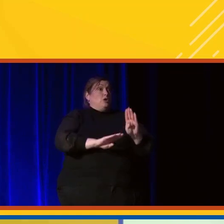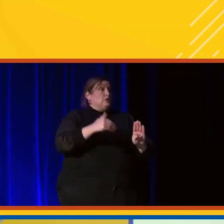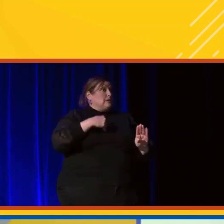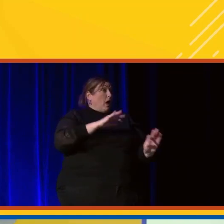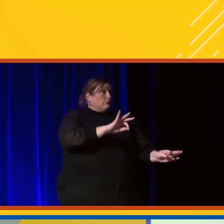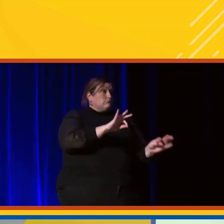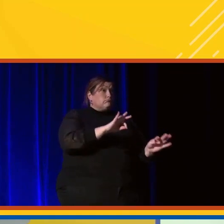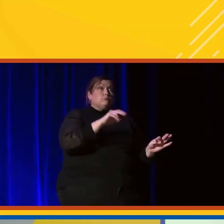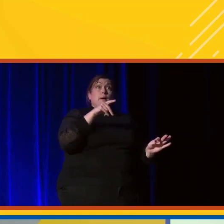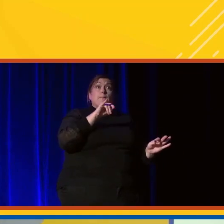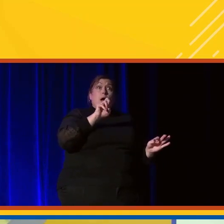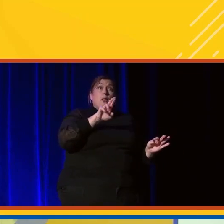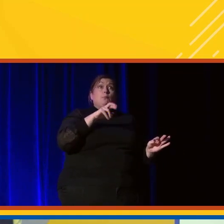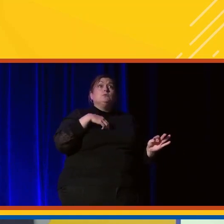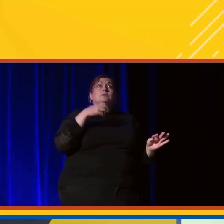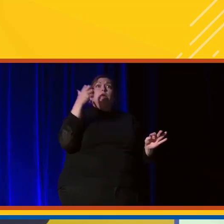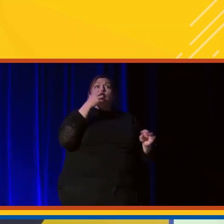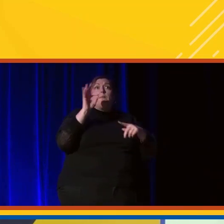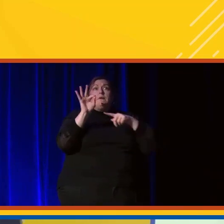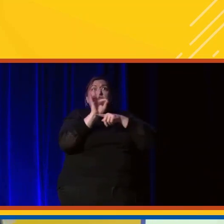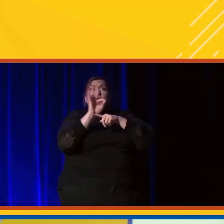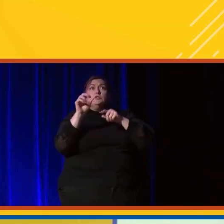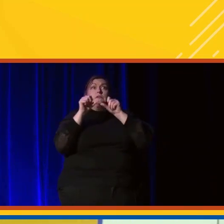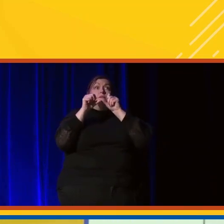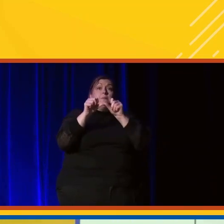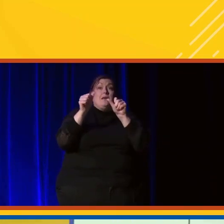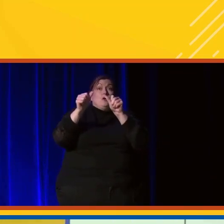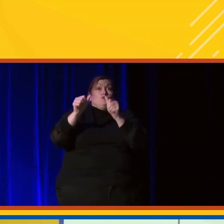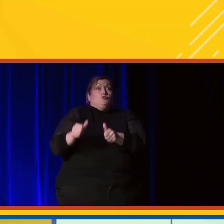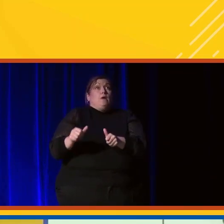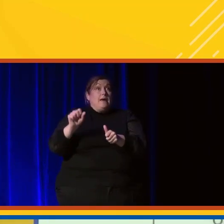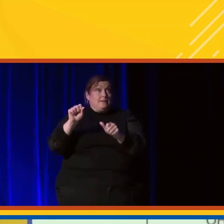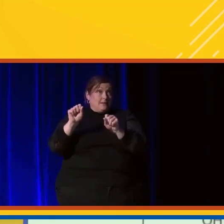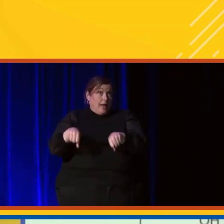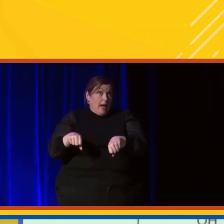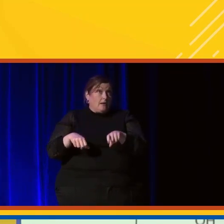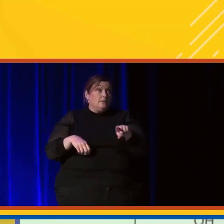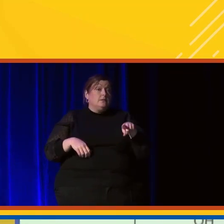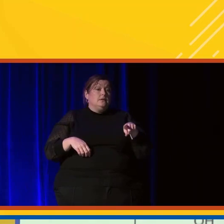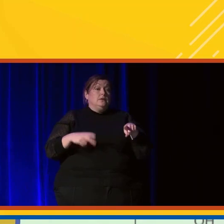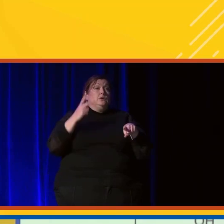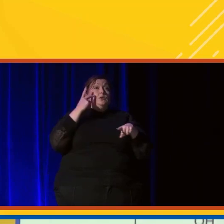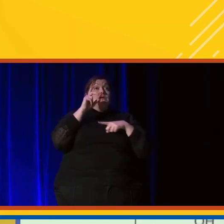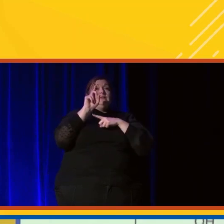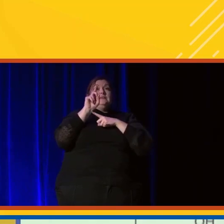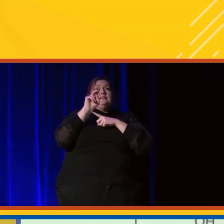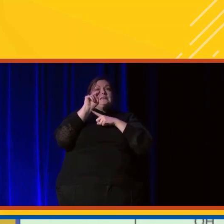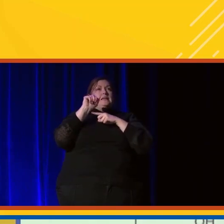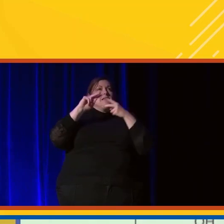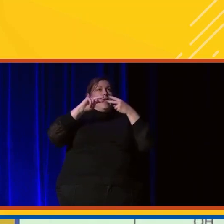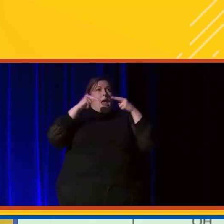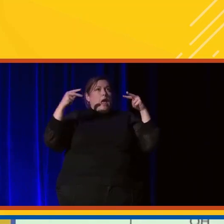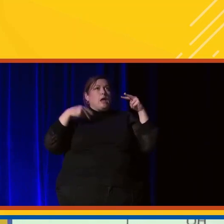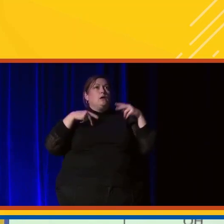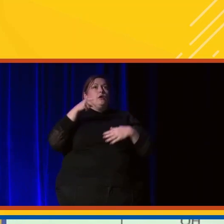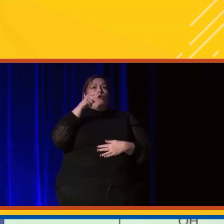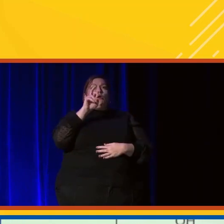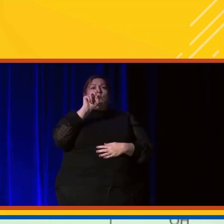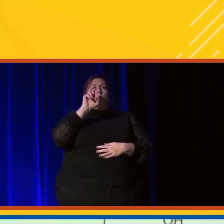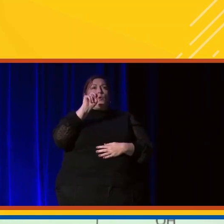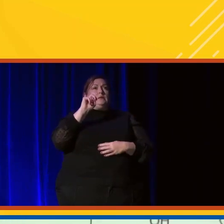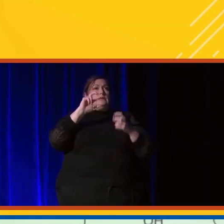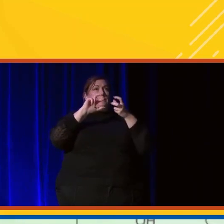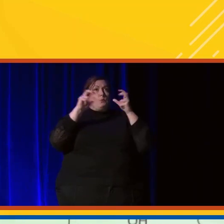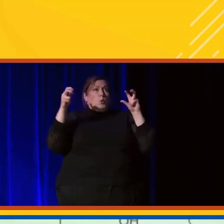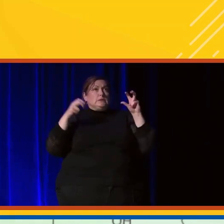polymers that have incredible function, are sustainable, degradable. You see things like DNA, proteins, lignin, natural rubber,